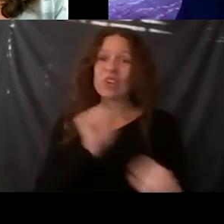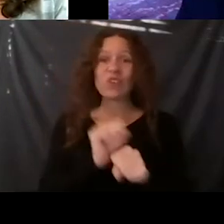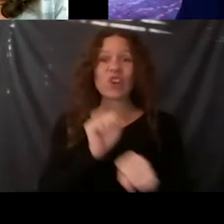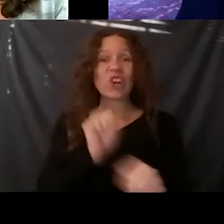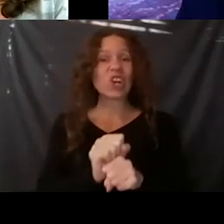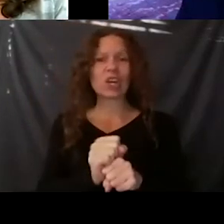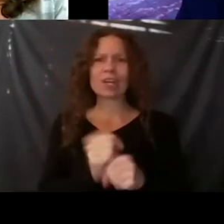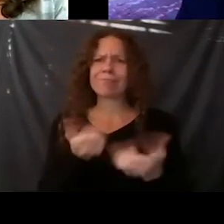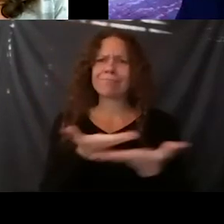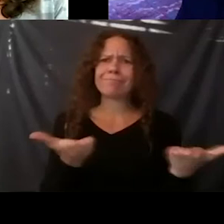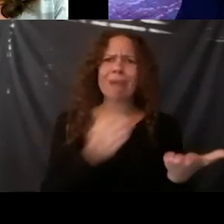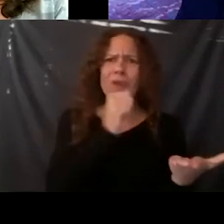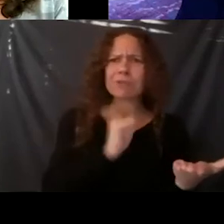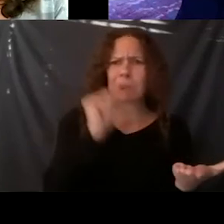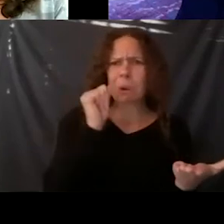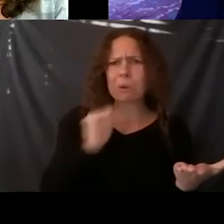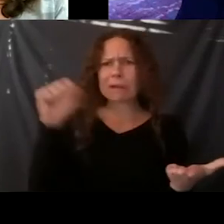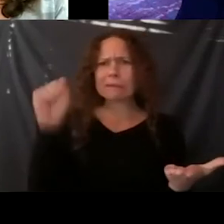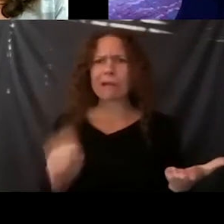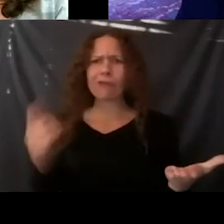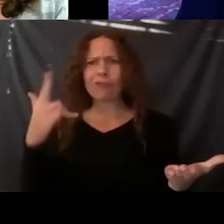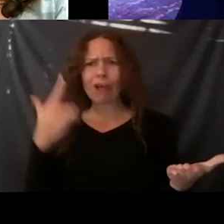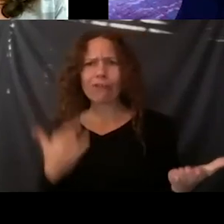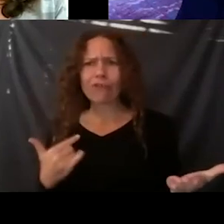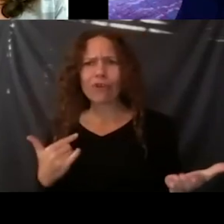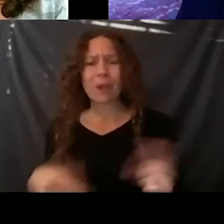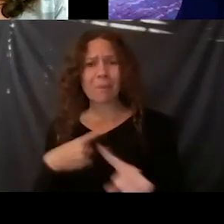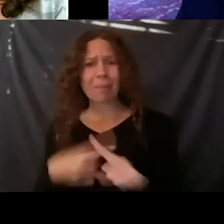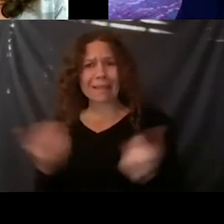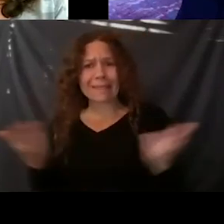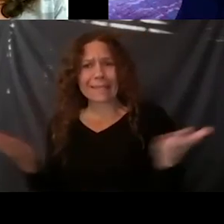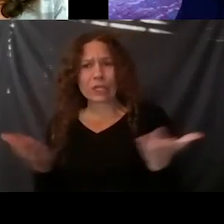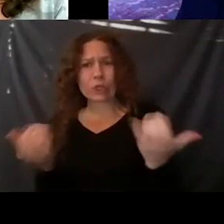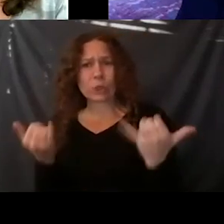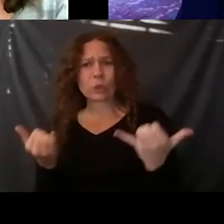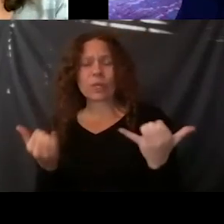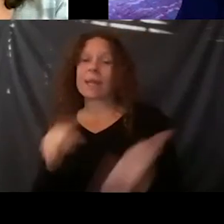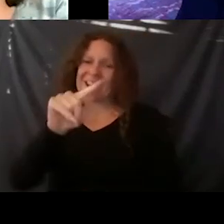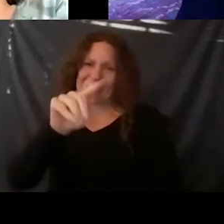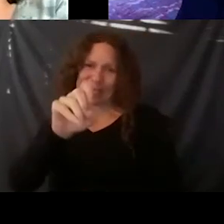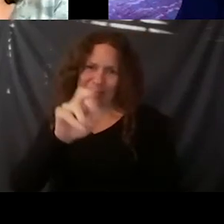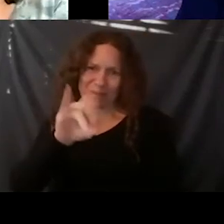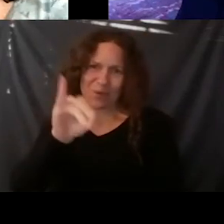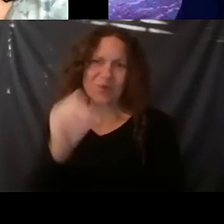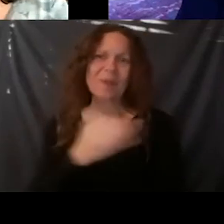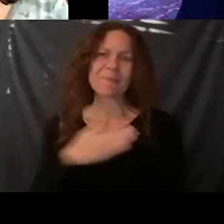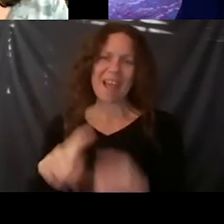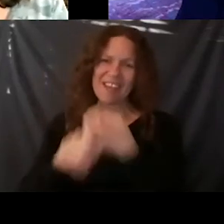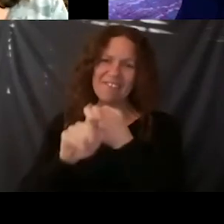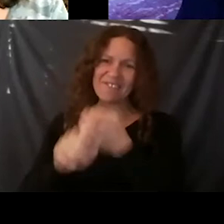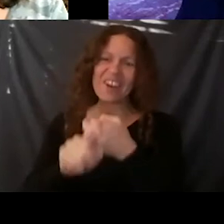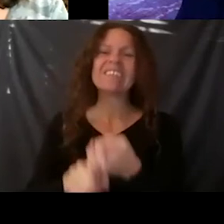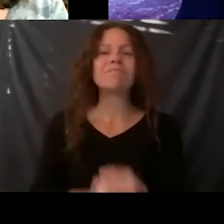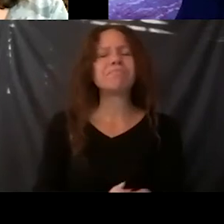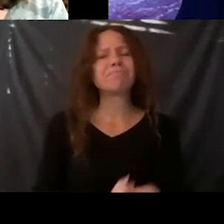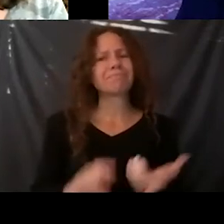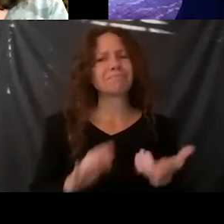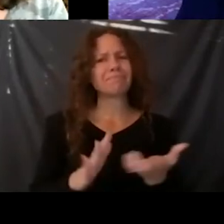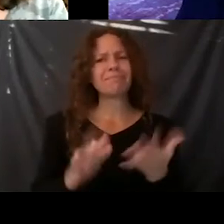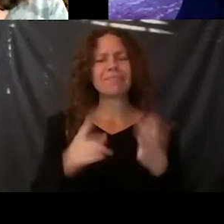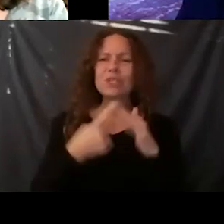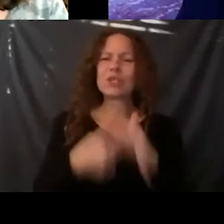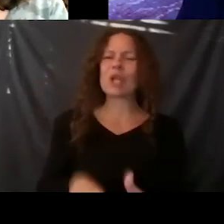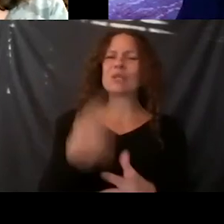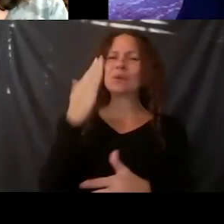Southern California, and for being here today, and certainly my friend Tori. Yes, we got to know one another on the Obama